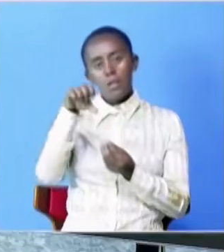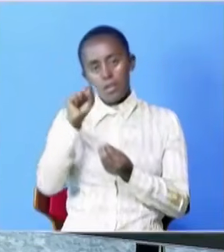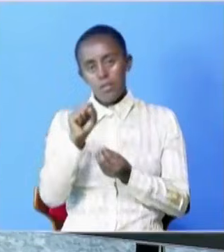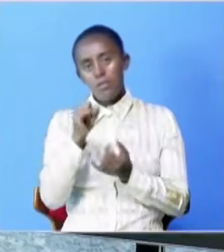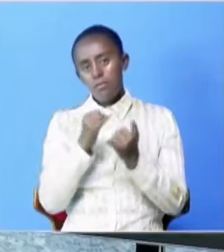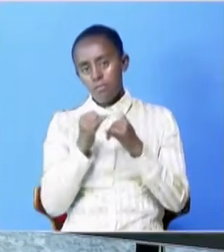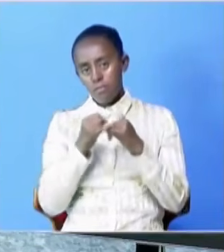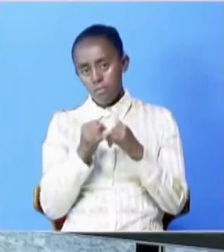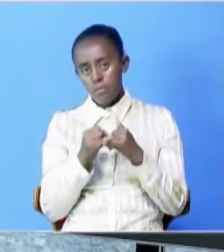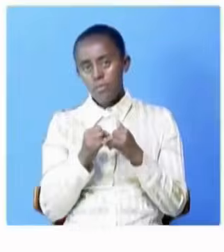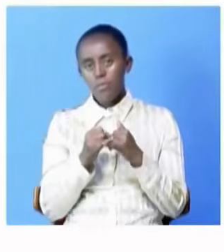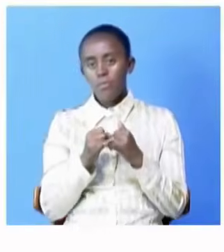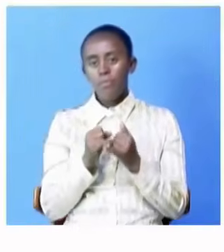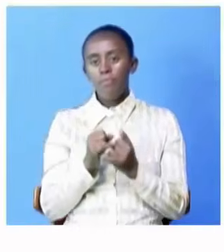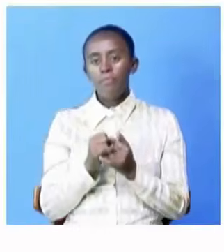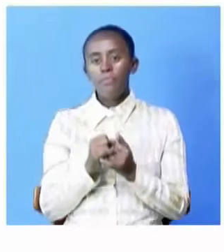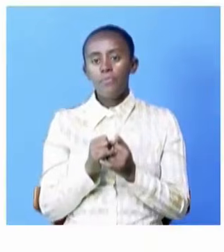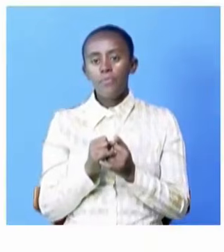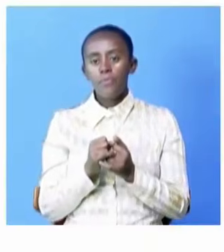end. So he